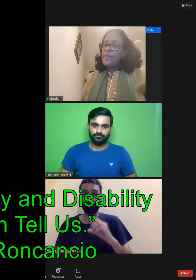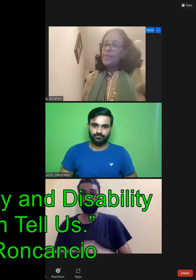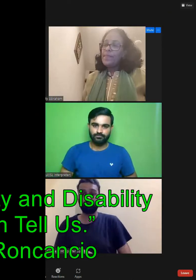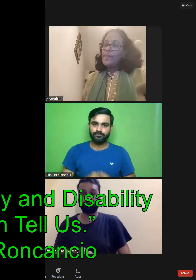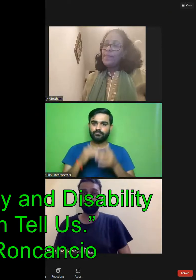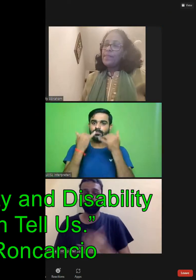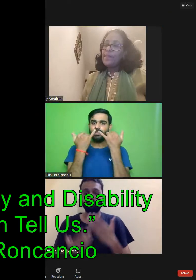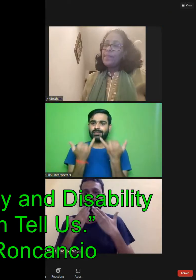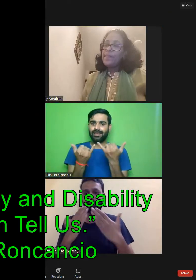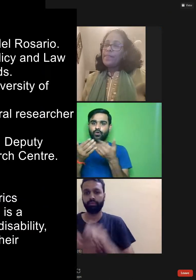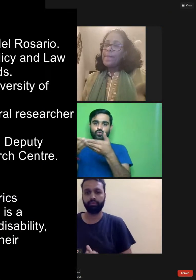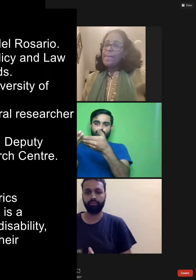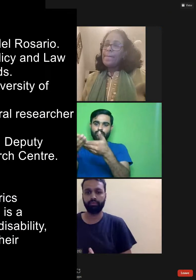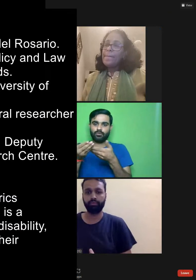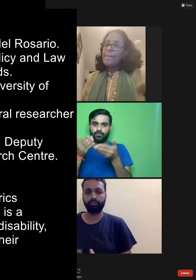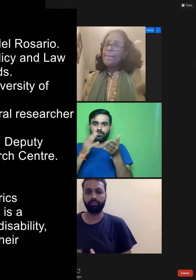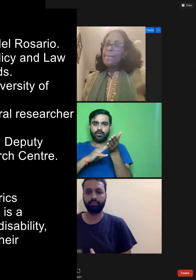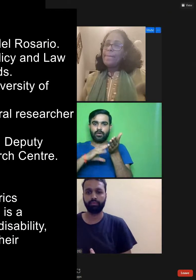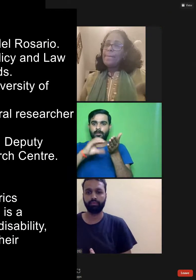Monica